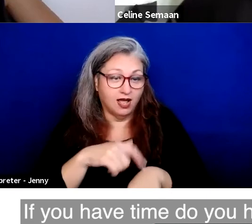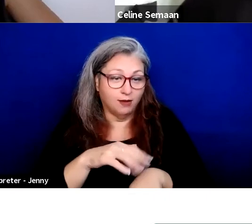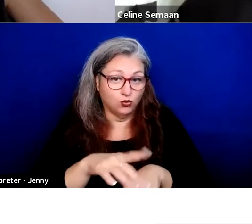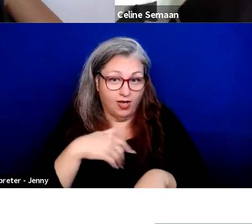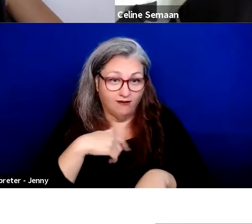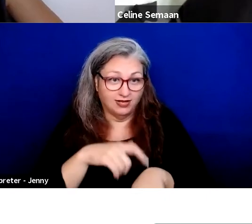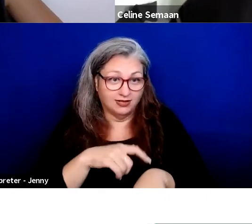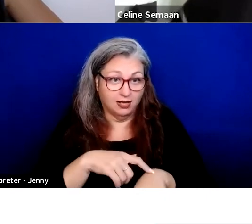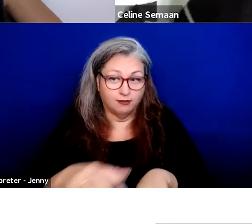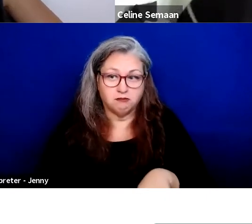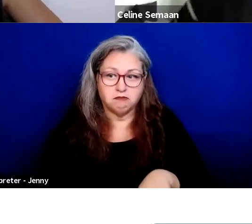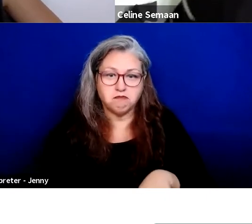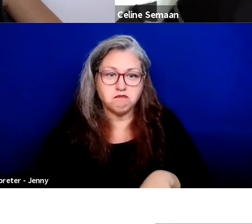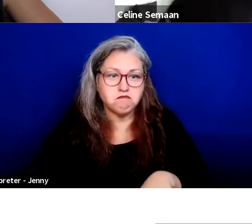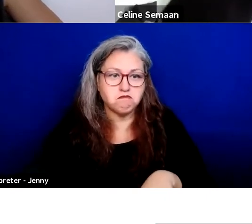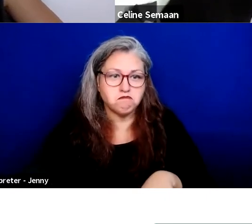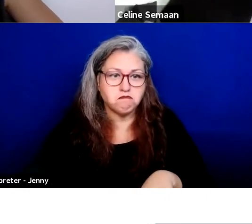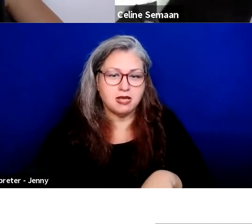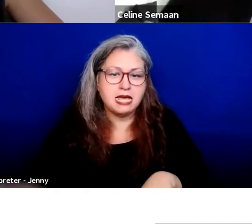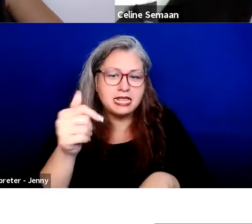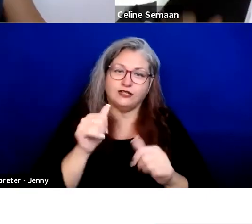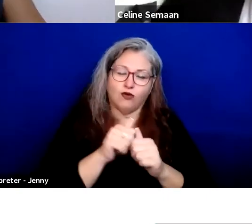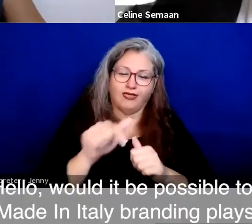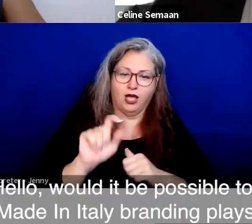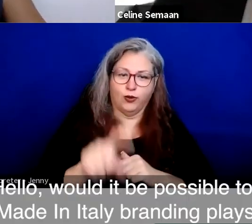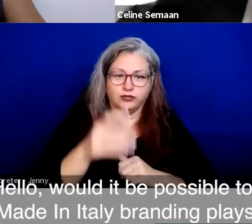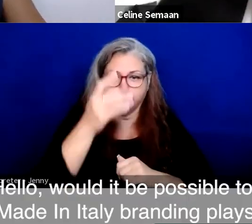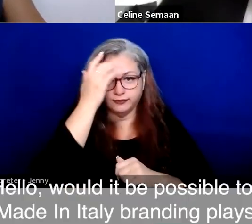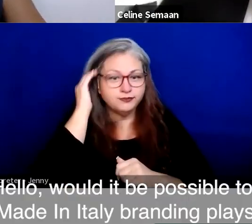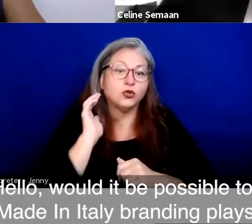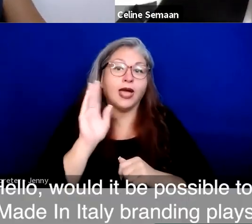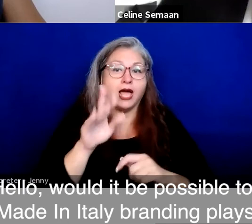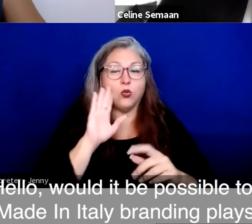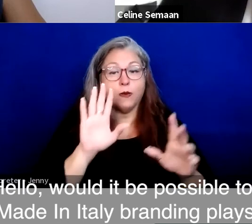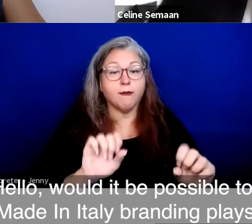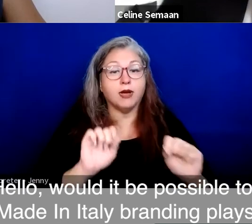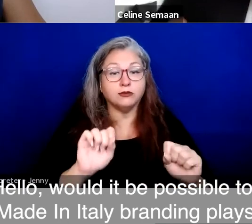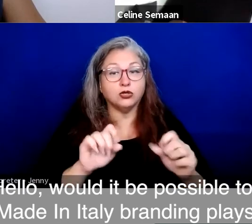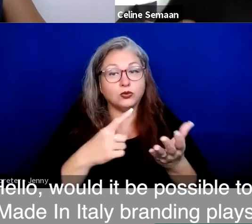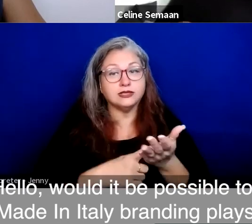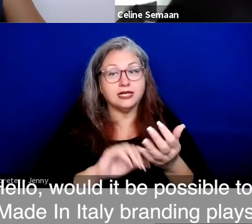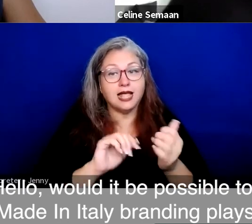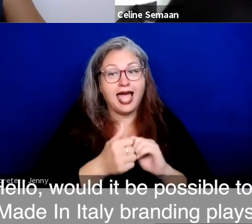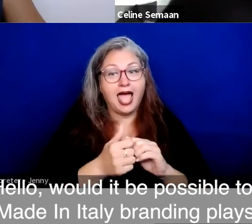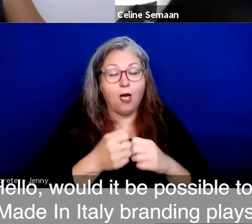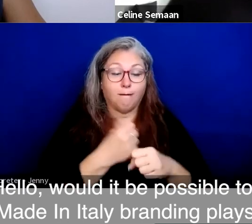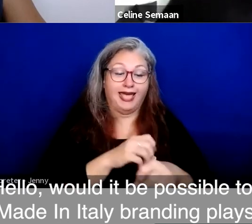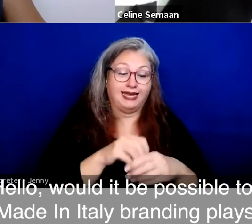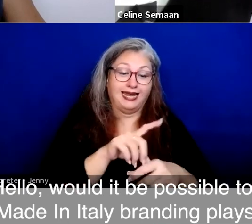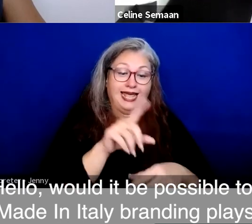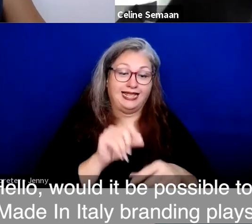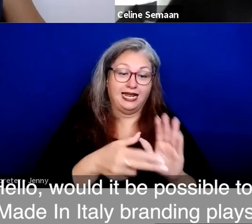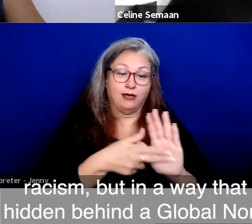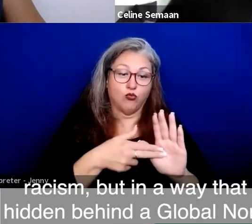time, Minh-Ha? I have a little bit more time, yes. Okay, wonderful. Hello, would it be possible to discuss how Made in Italy branding